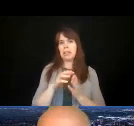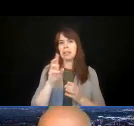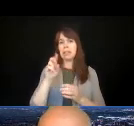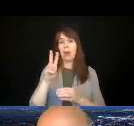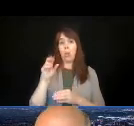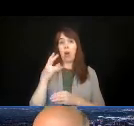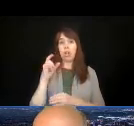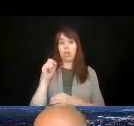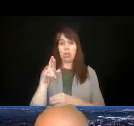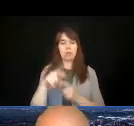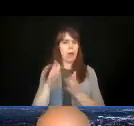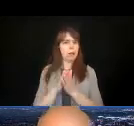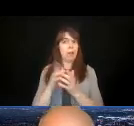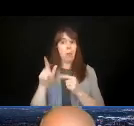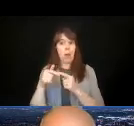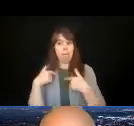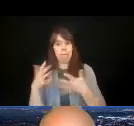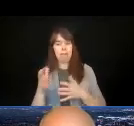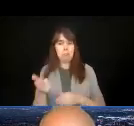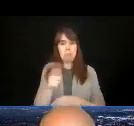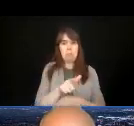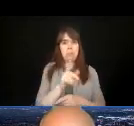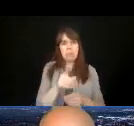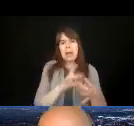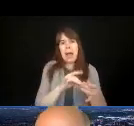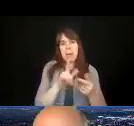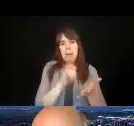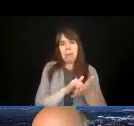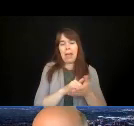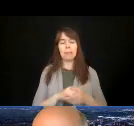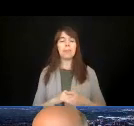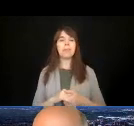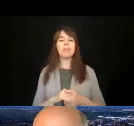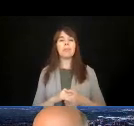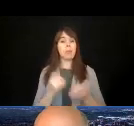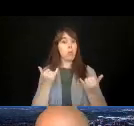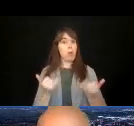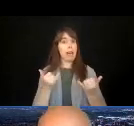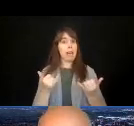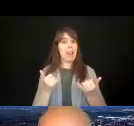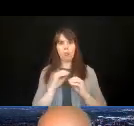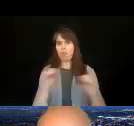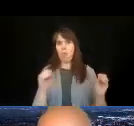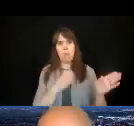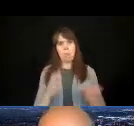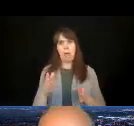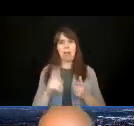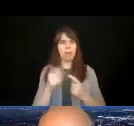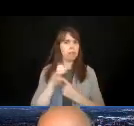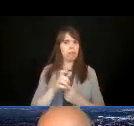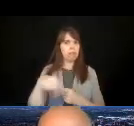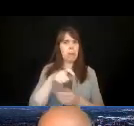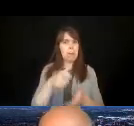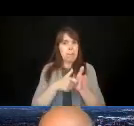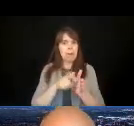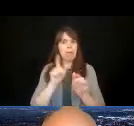vaccines after I make my comment. So at present, there are no specific plans for mandatory